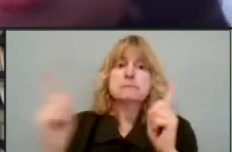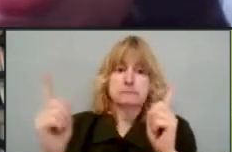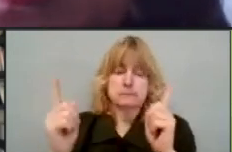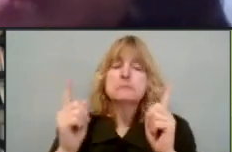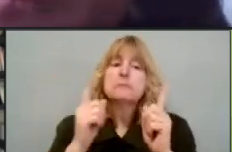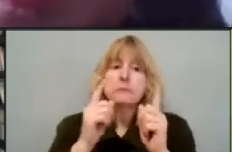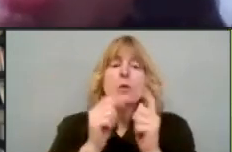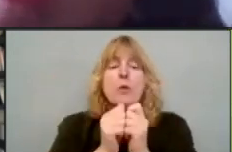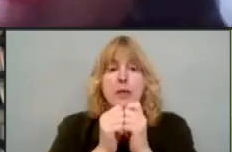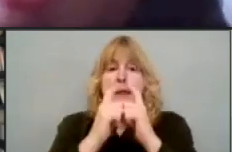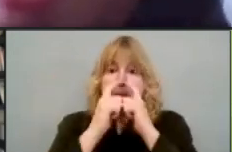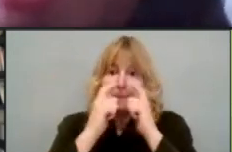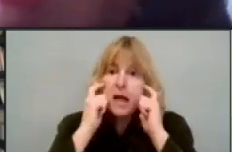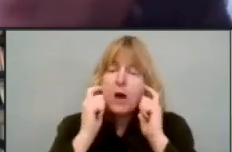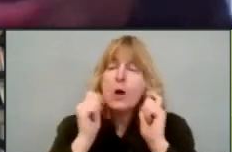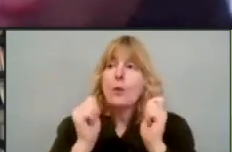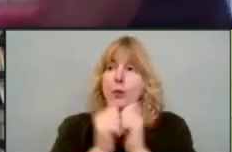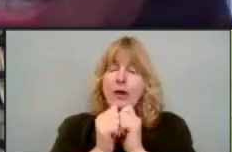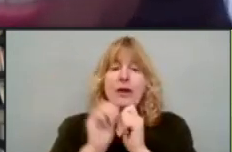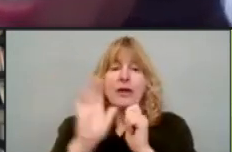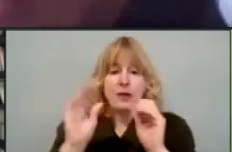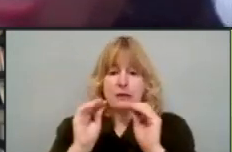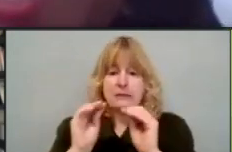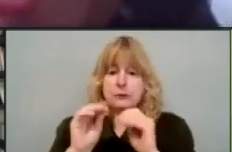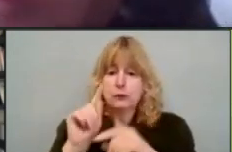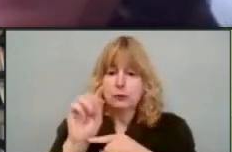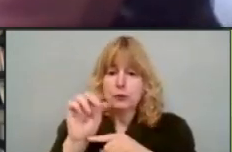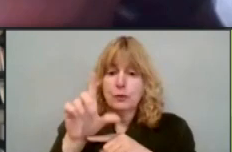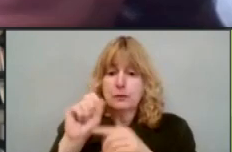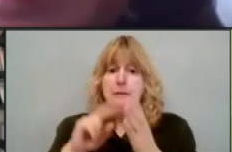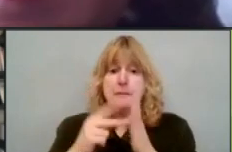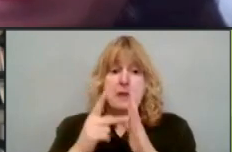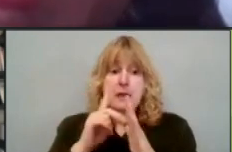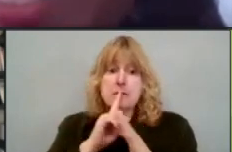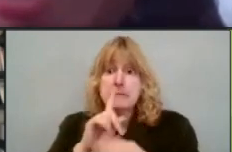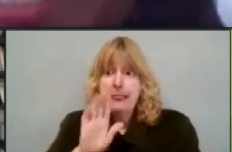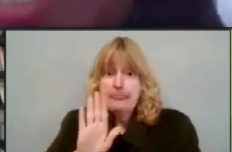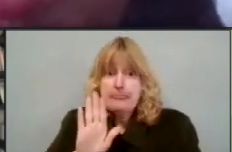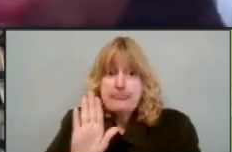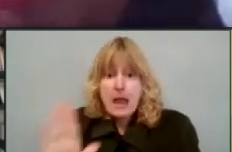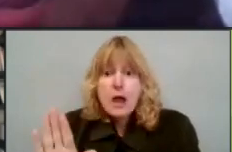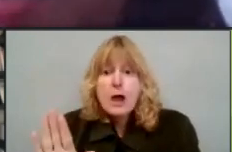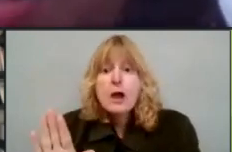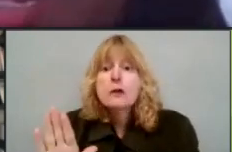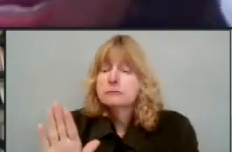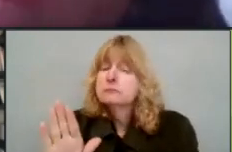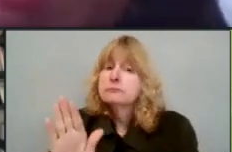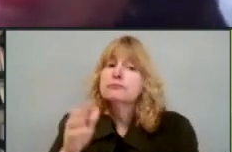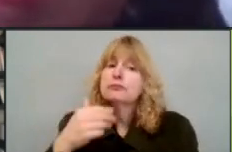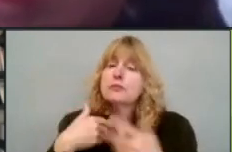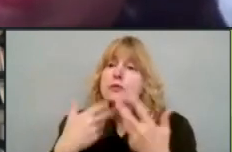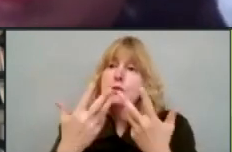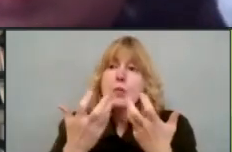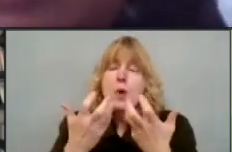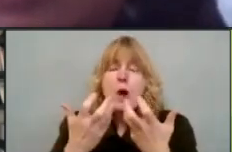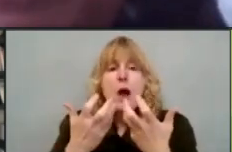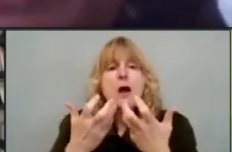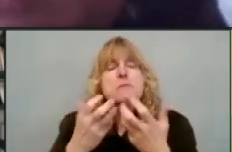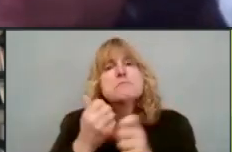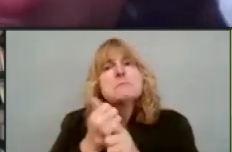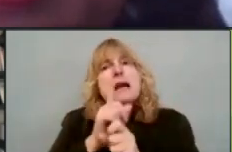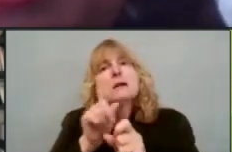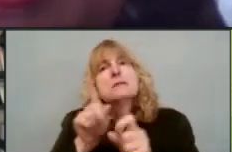of teaching tools that belong to them. Yeah. And we try to create that school environment. Everything